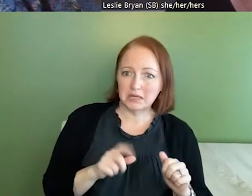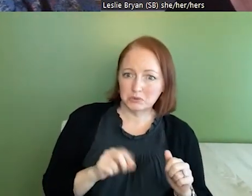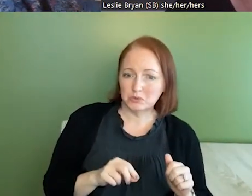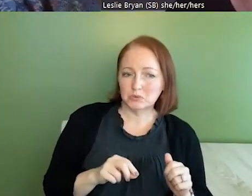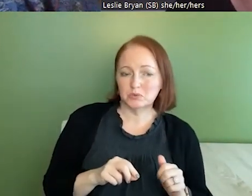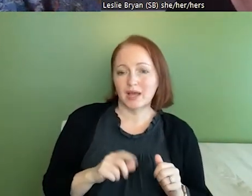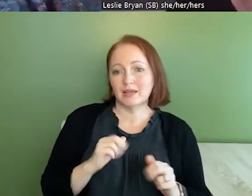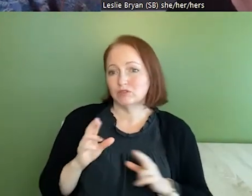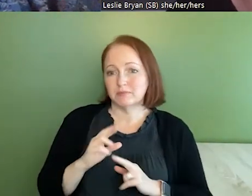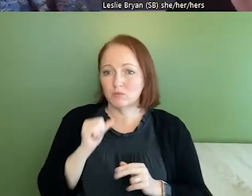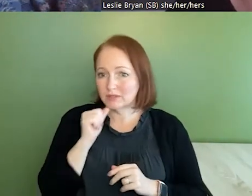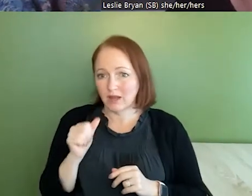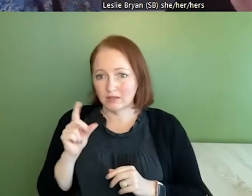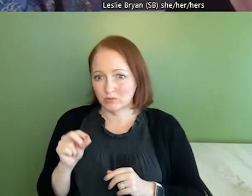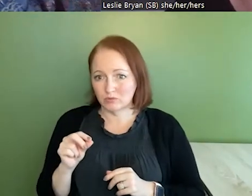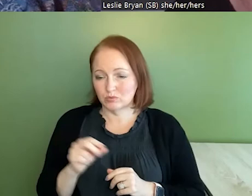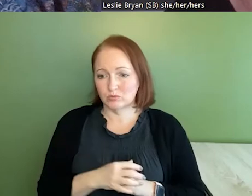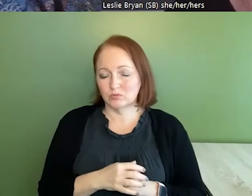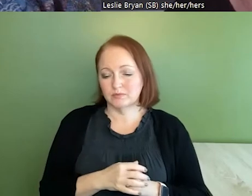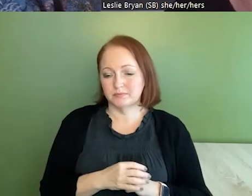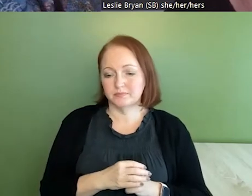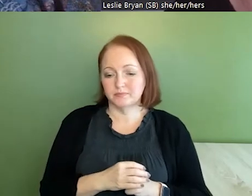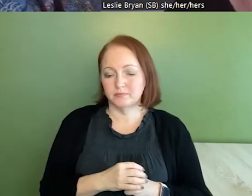what it doesn't do.